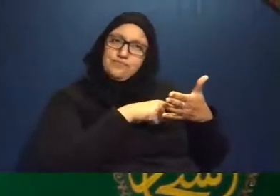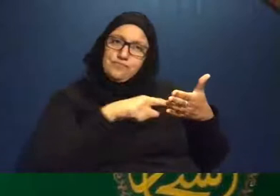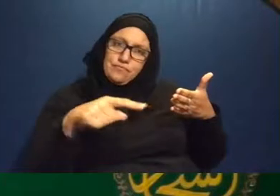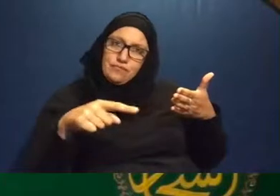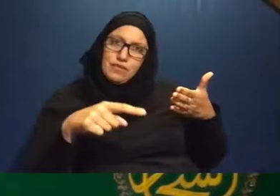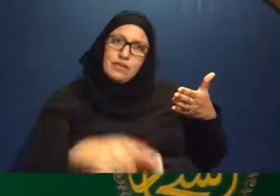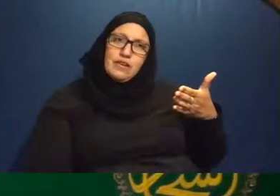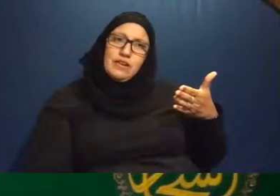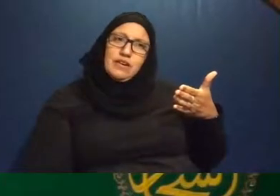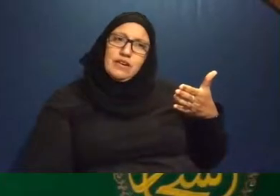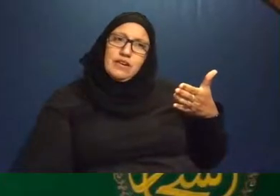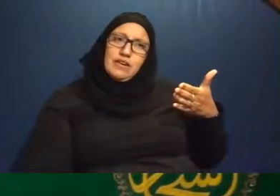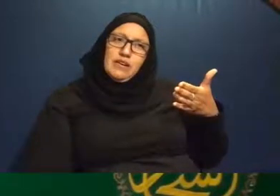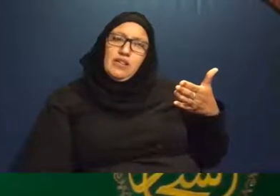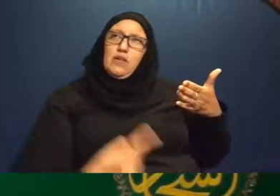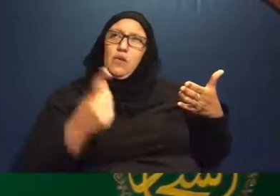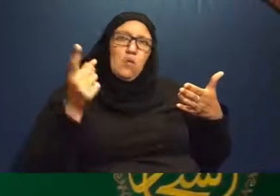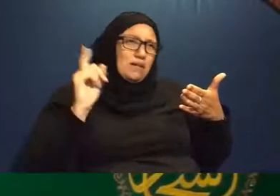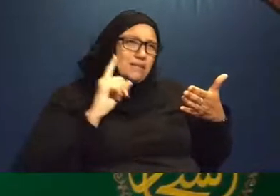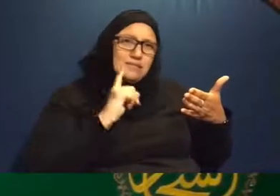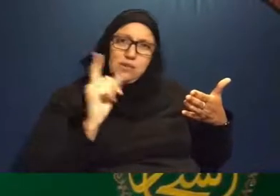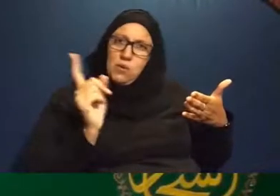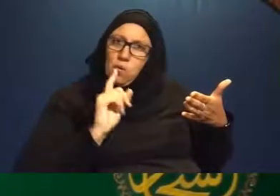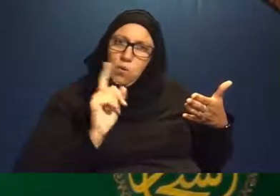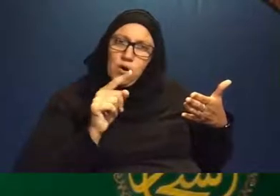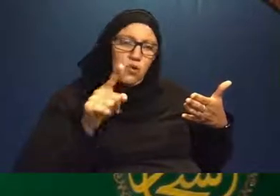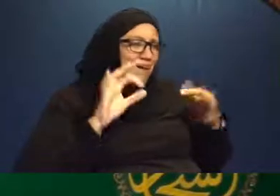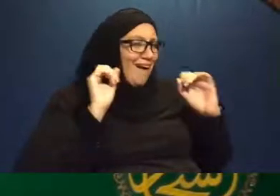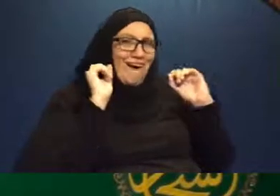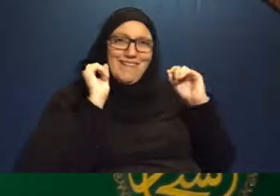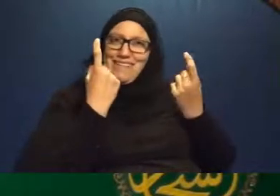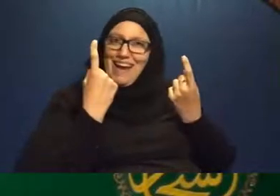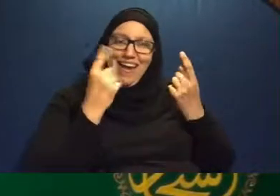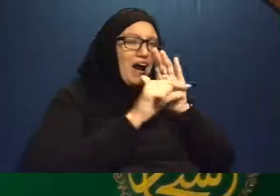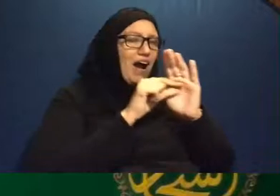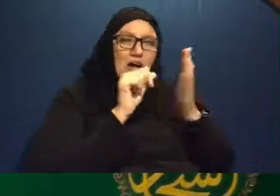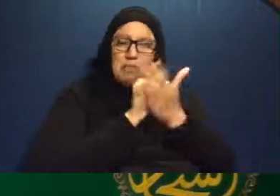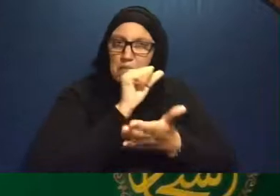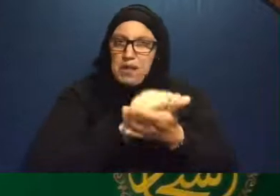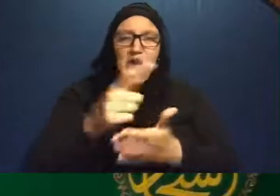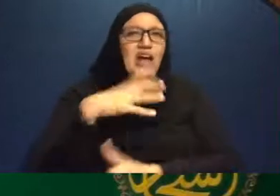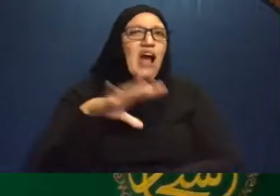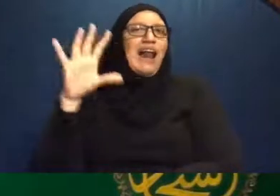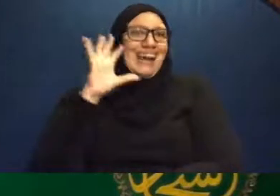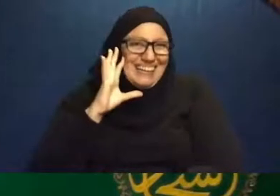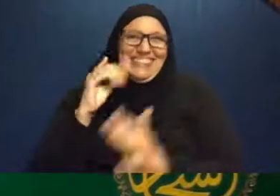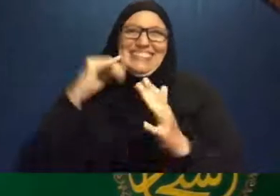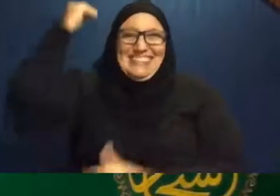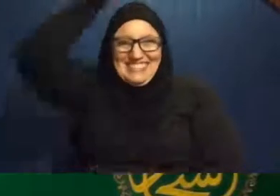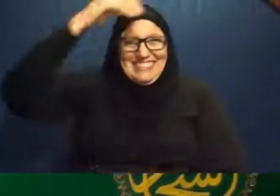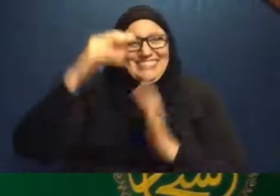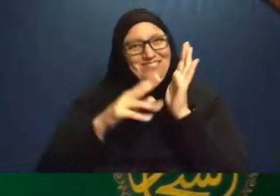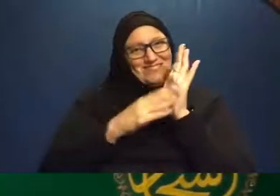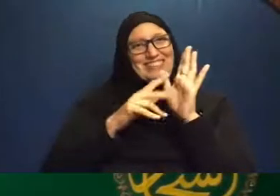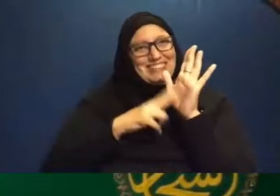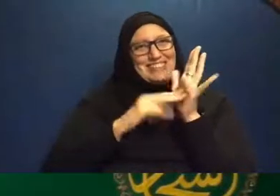bil hasana falahu ashru amthaliha? The Almighty God says, no, you didn't understand the ayah properly. You had to listen to